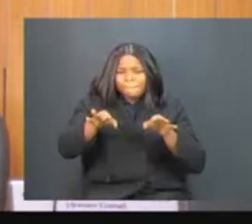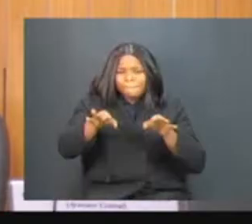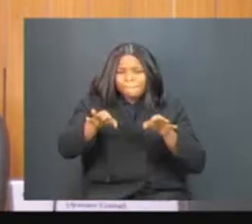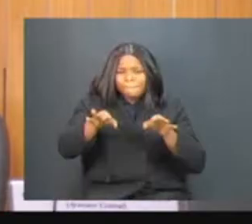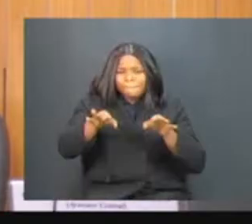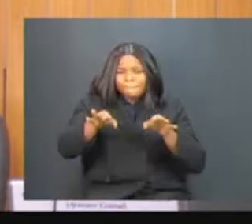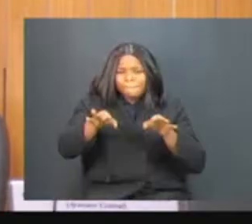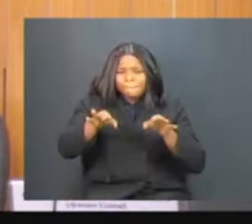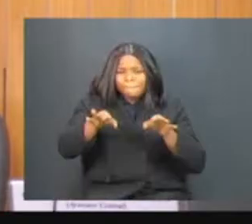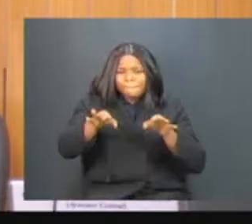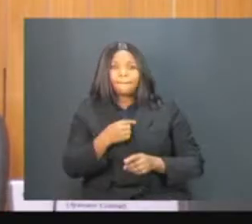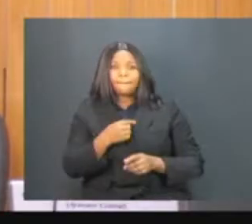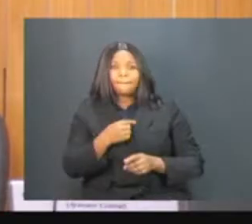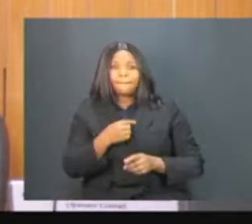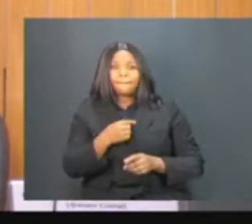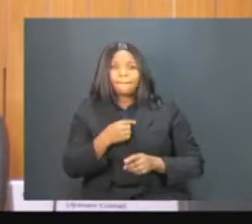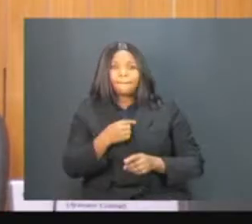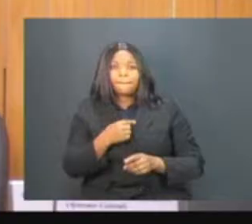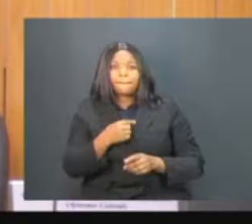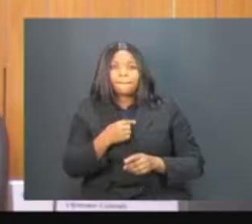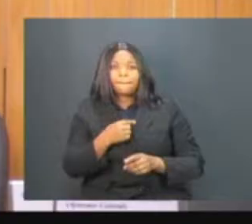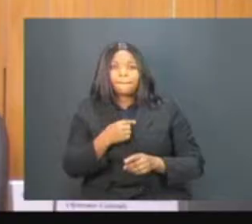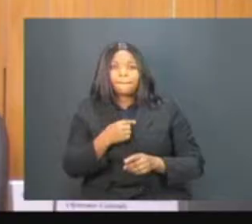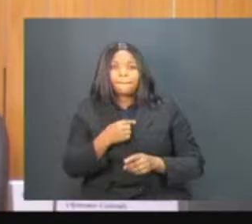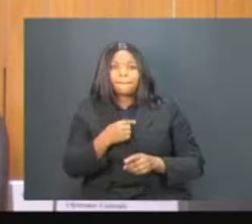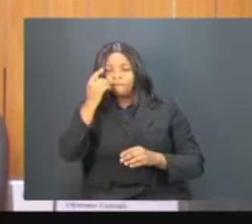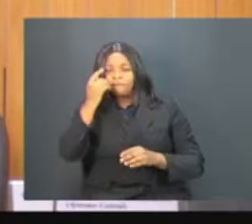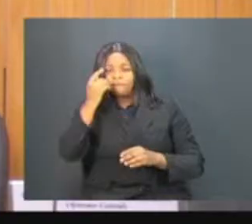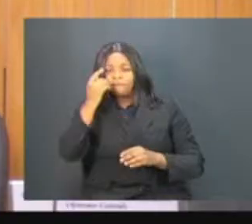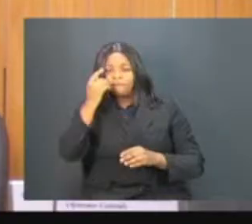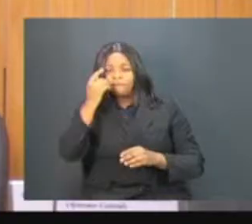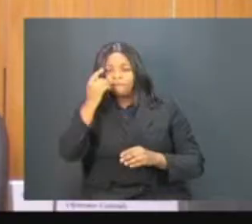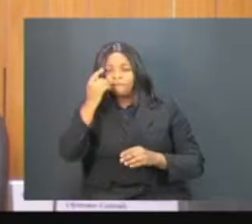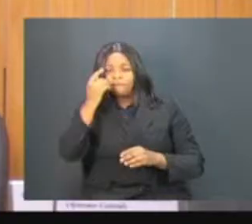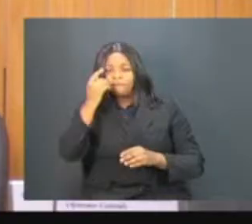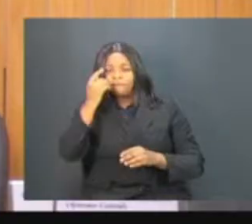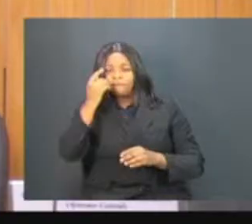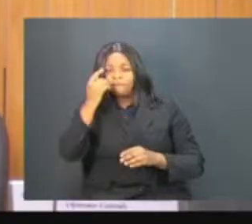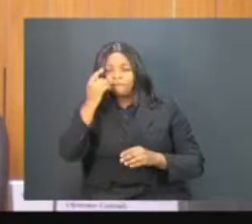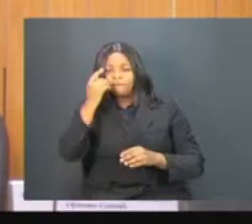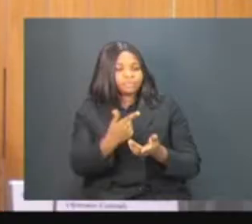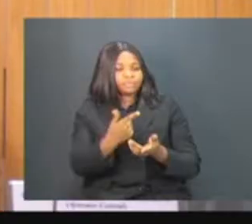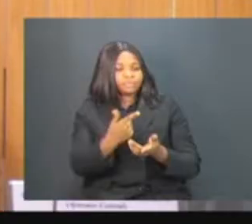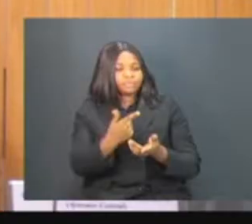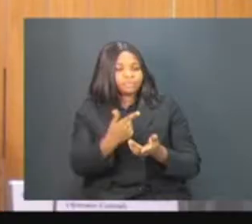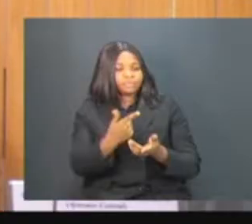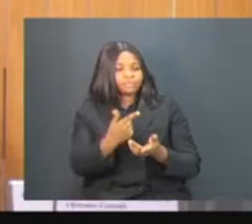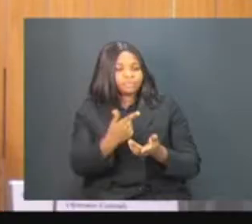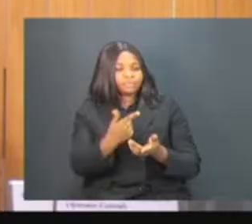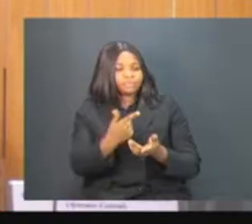it is not only important to MPP, but it is important to all Ghanaians. Mr. Speaker,